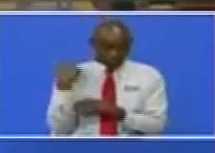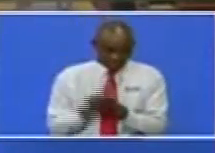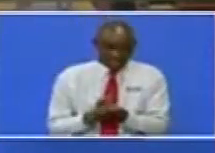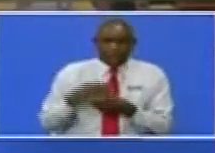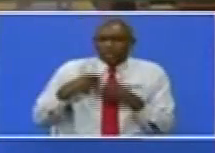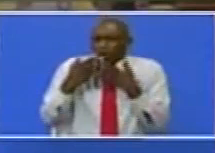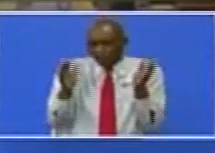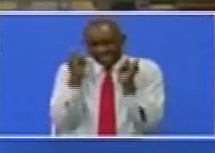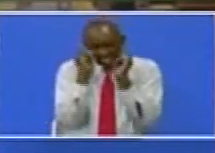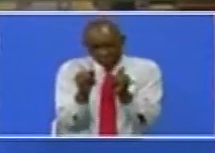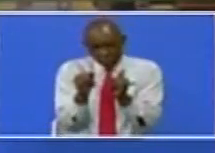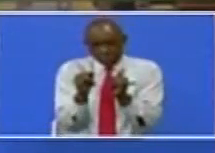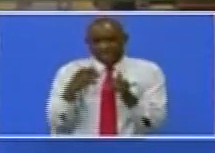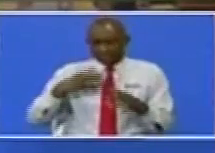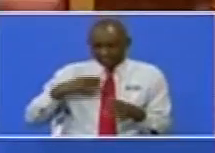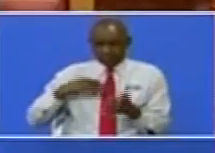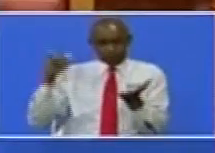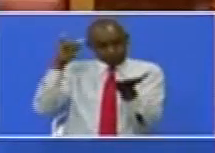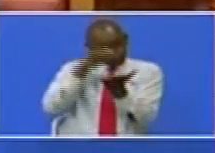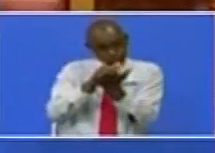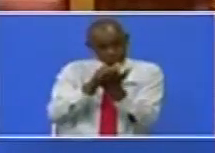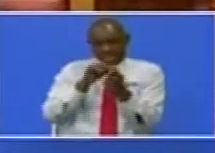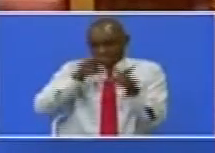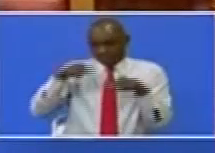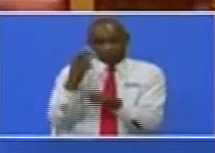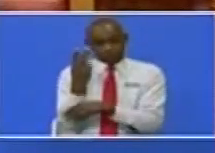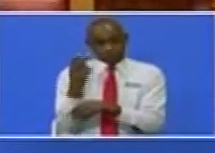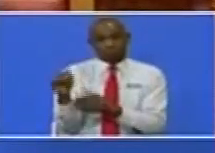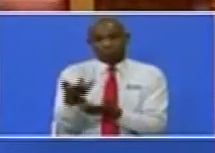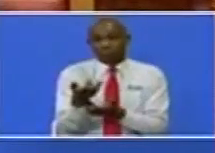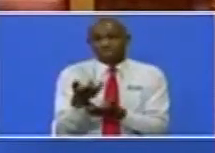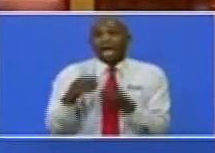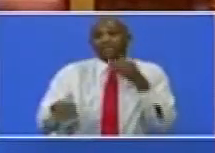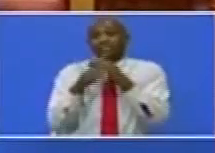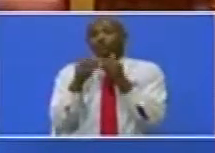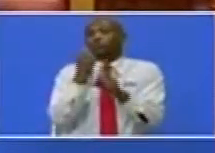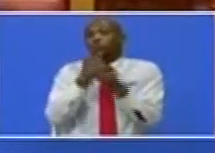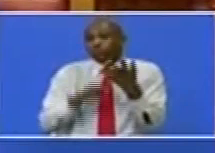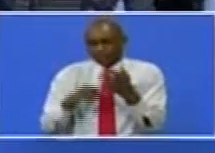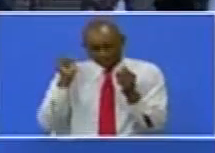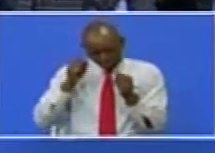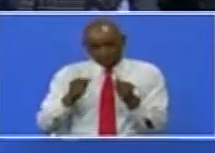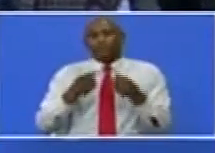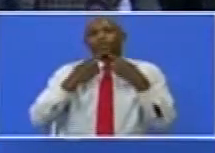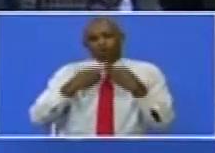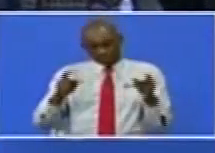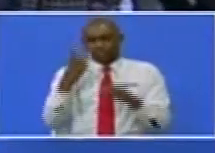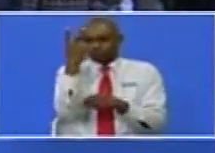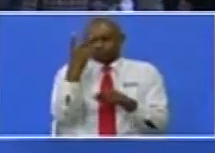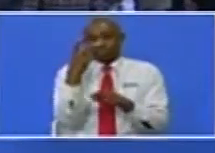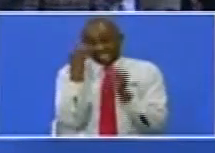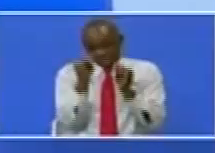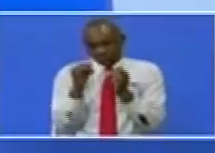newly completed passenger air terminal 2, and in addition, we will be commissioning two new